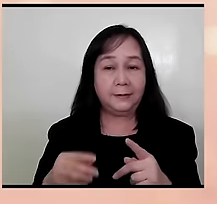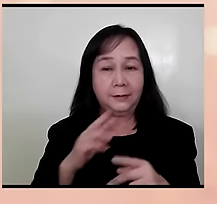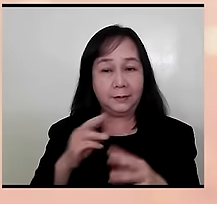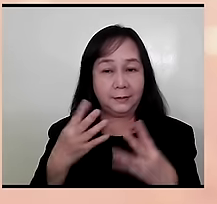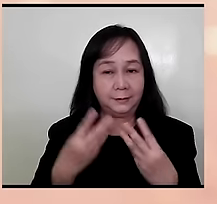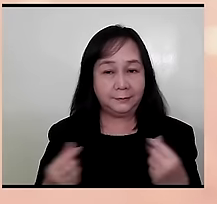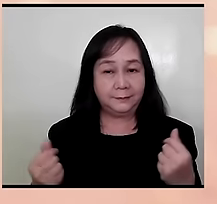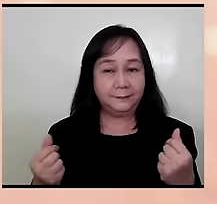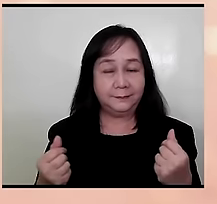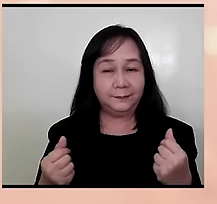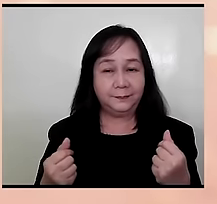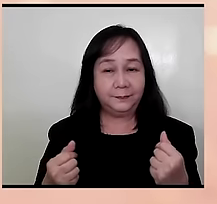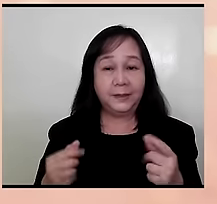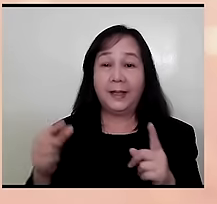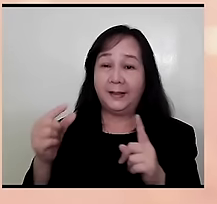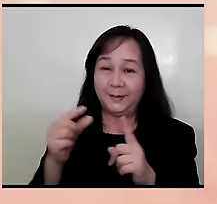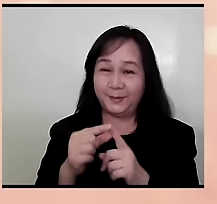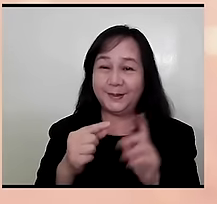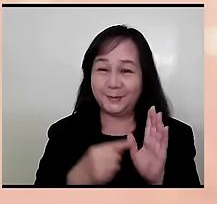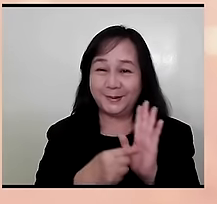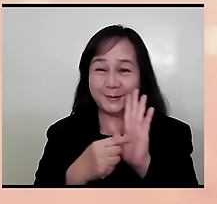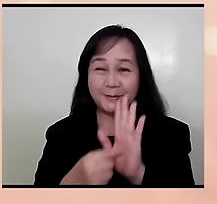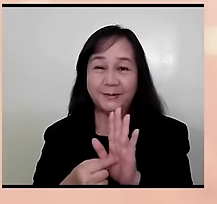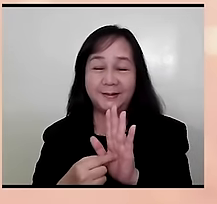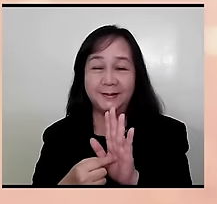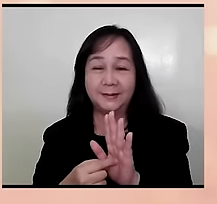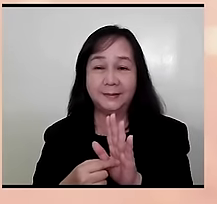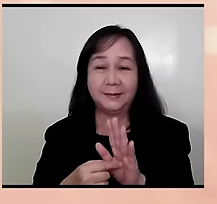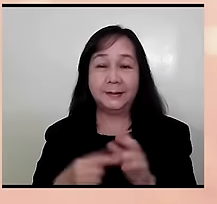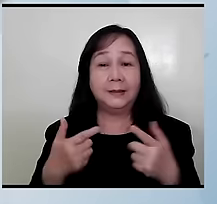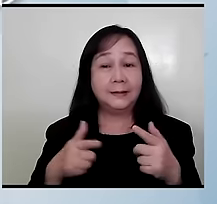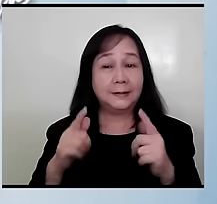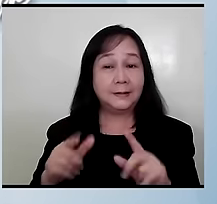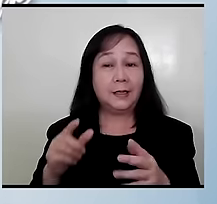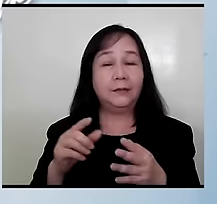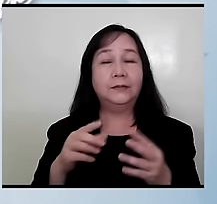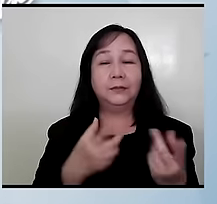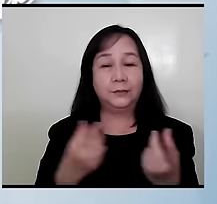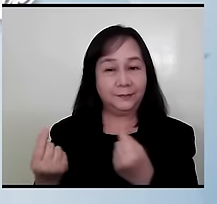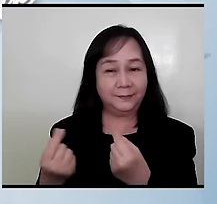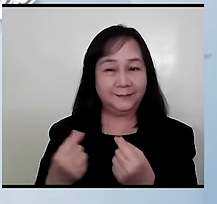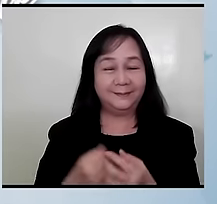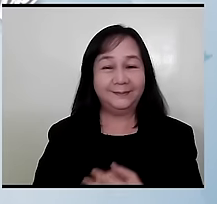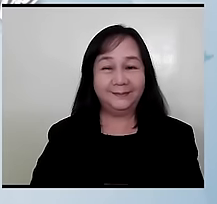The word has been exposed. Let us now fulfill it.